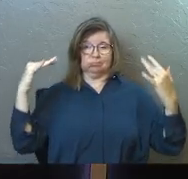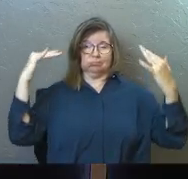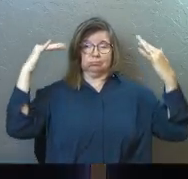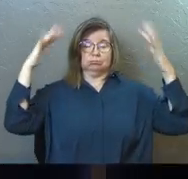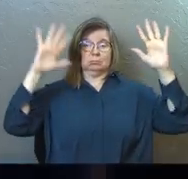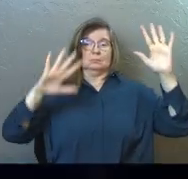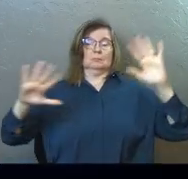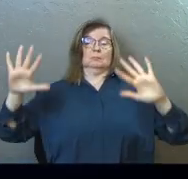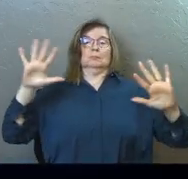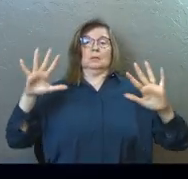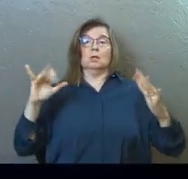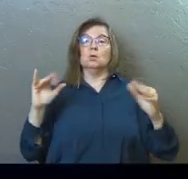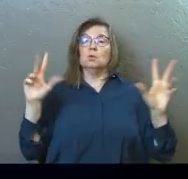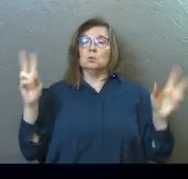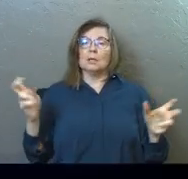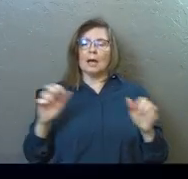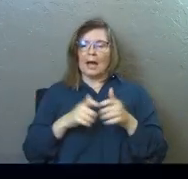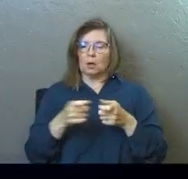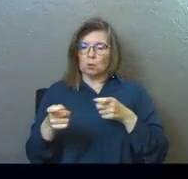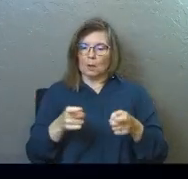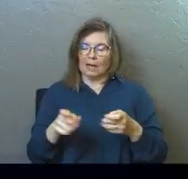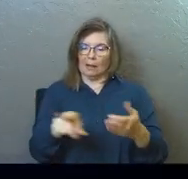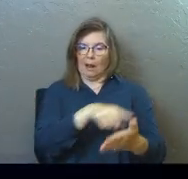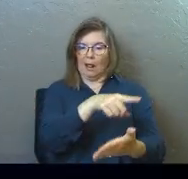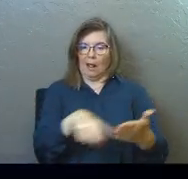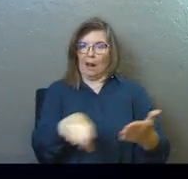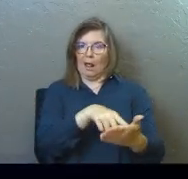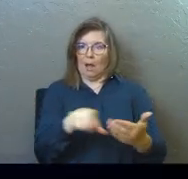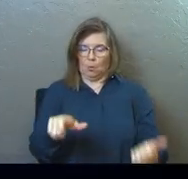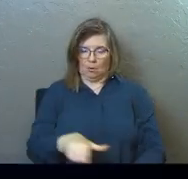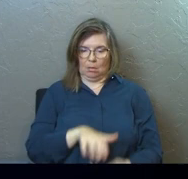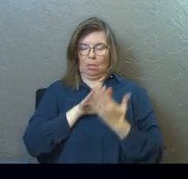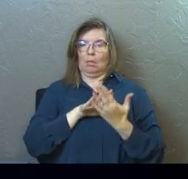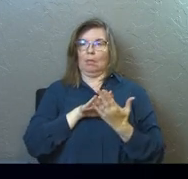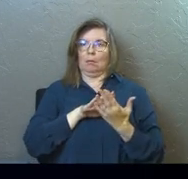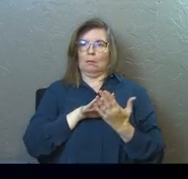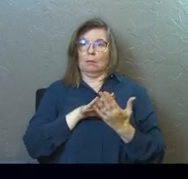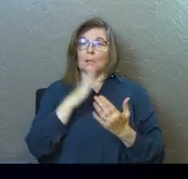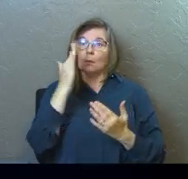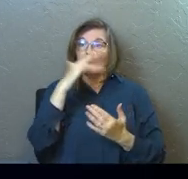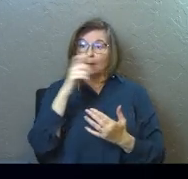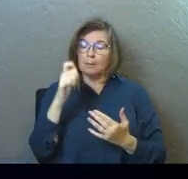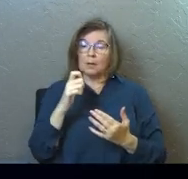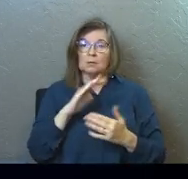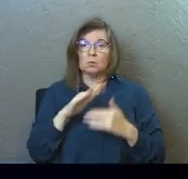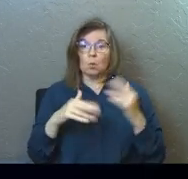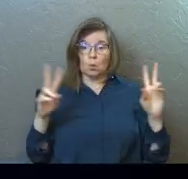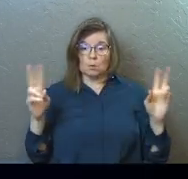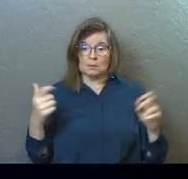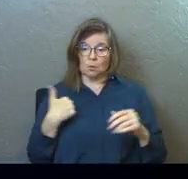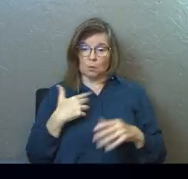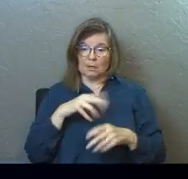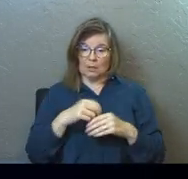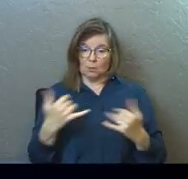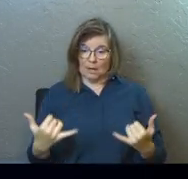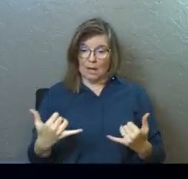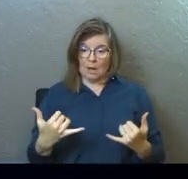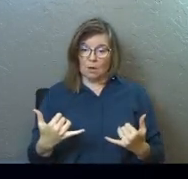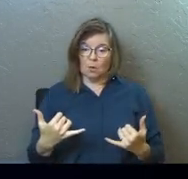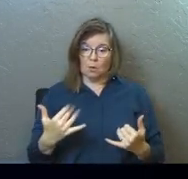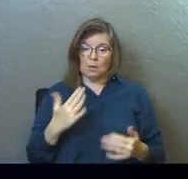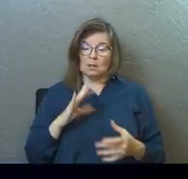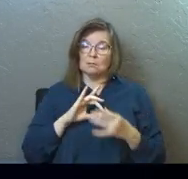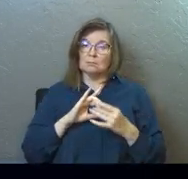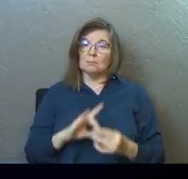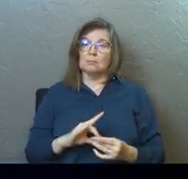title of today's message is, how do you handle criticism when it comes? Because the whole series that we're in right now